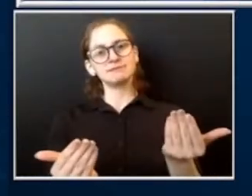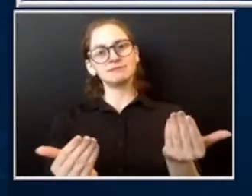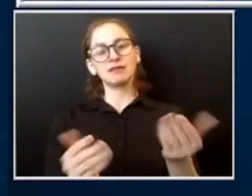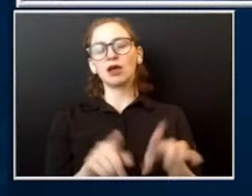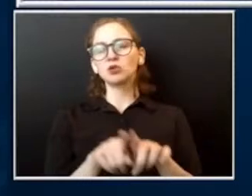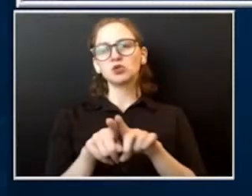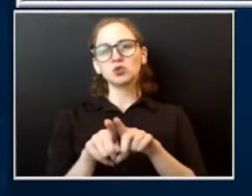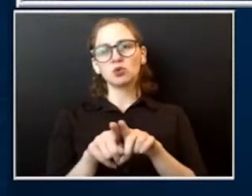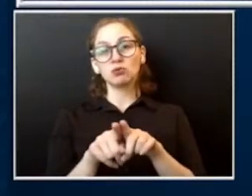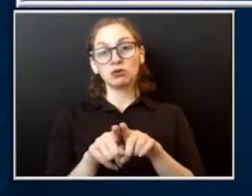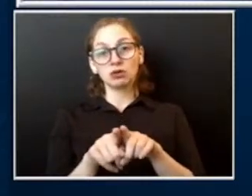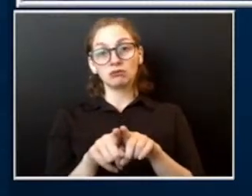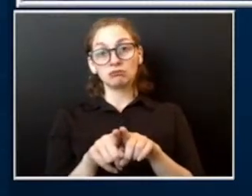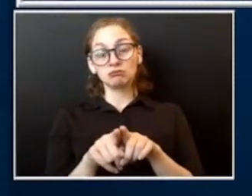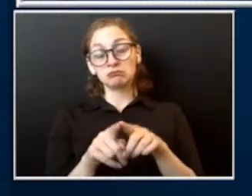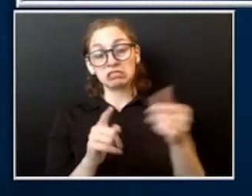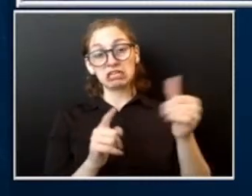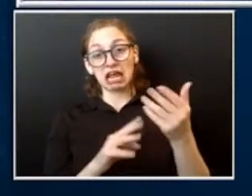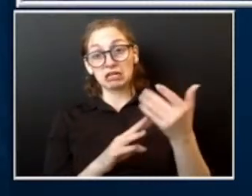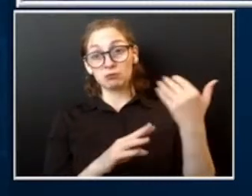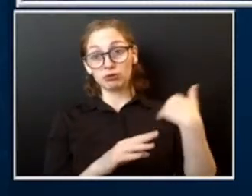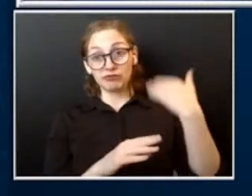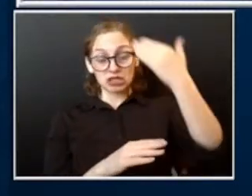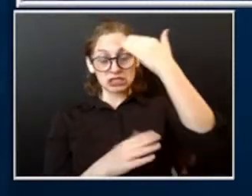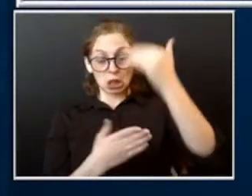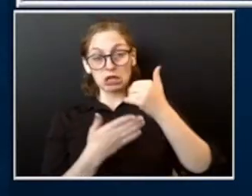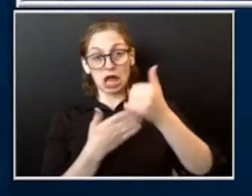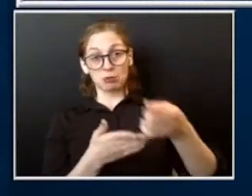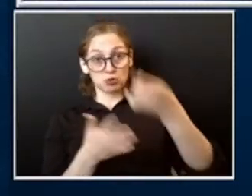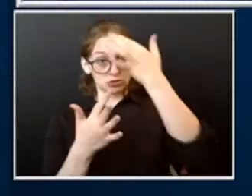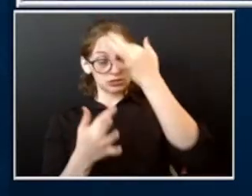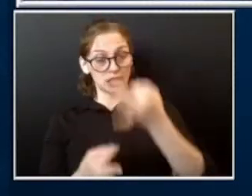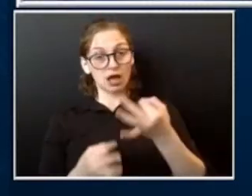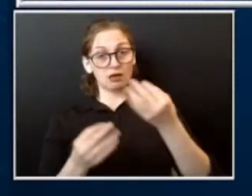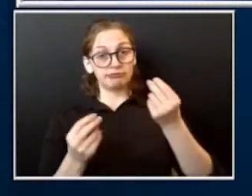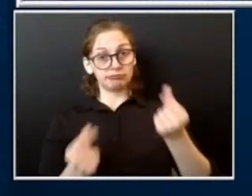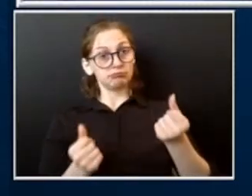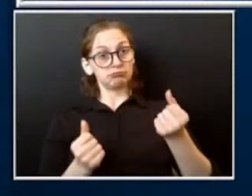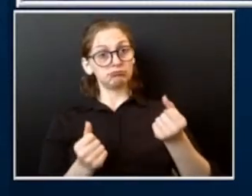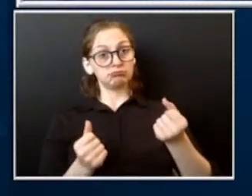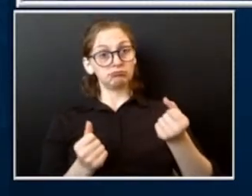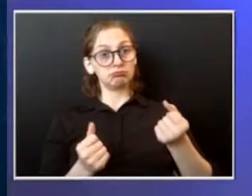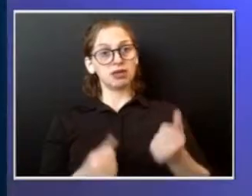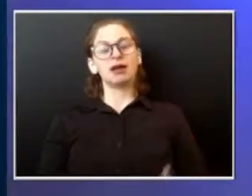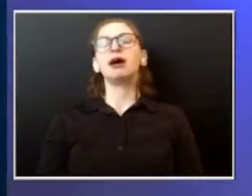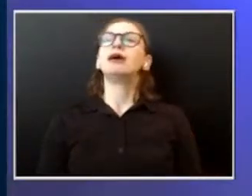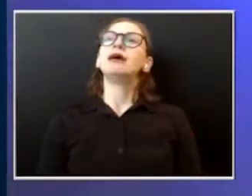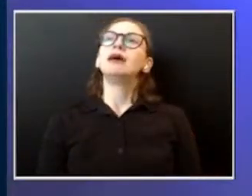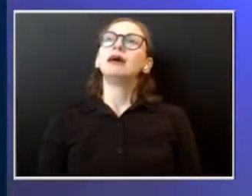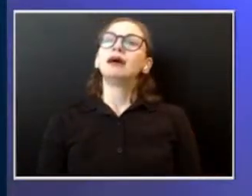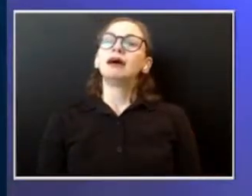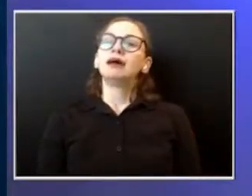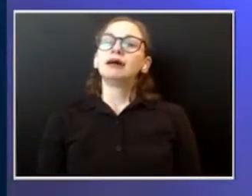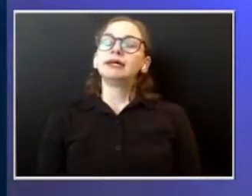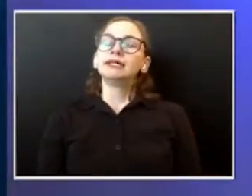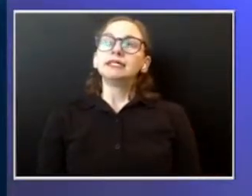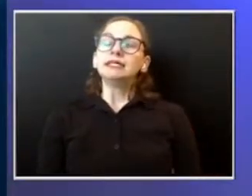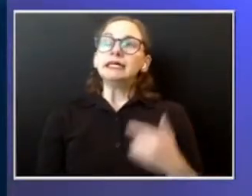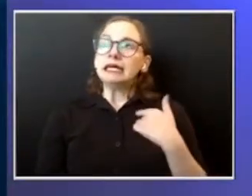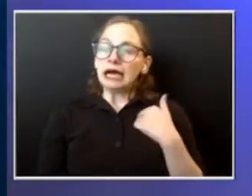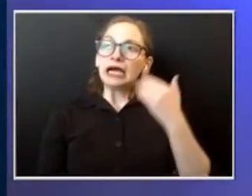any previous knowledge help you make the decision so quickly? I knew about